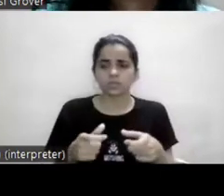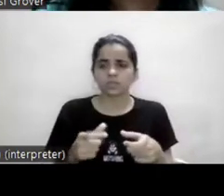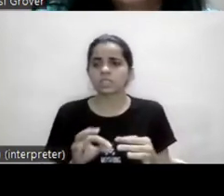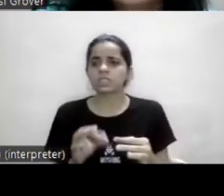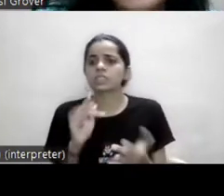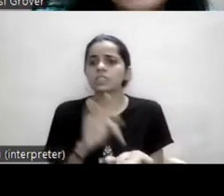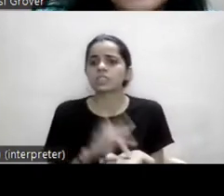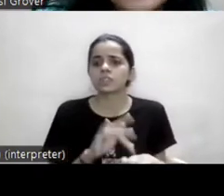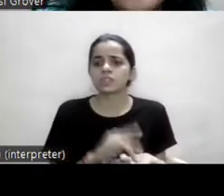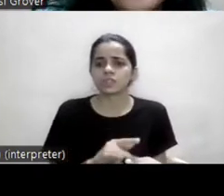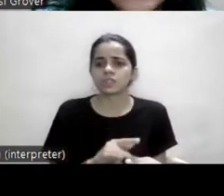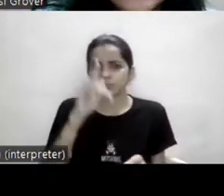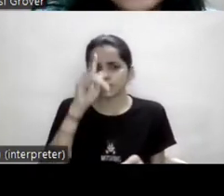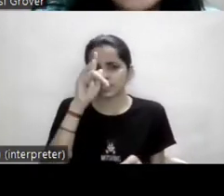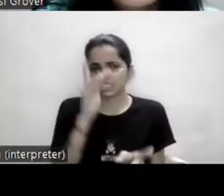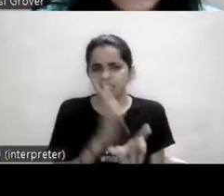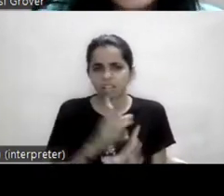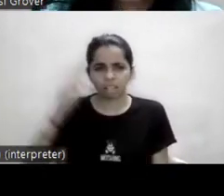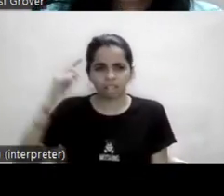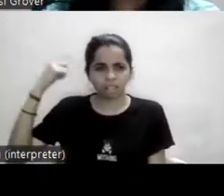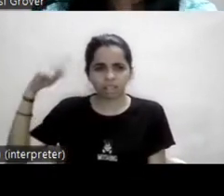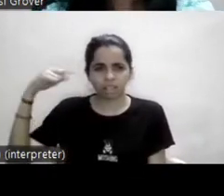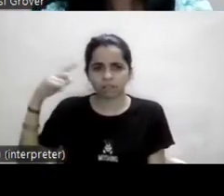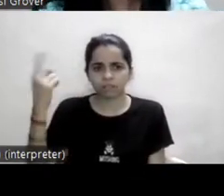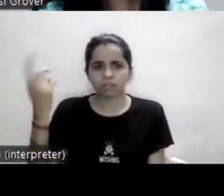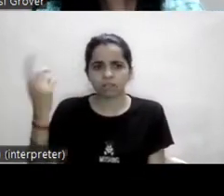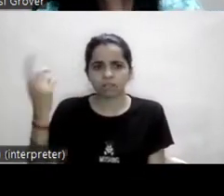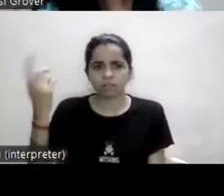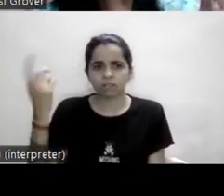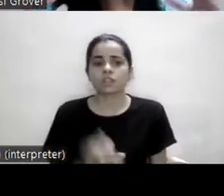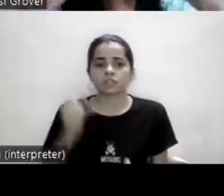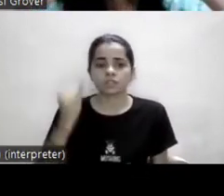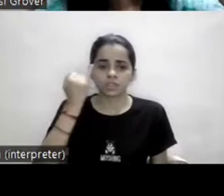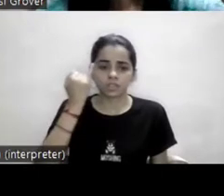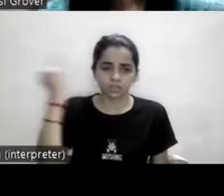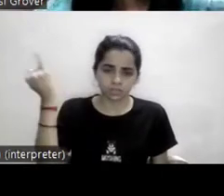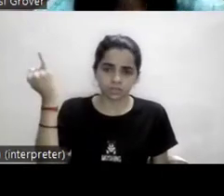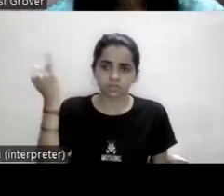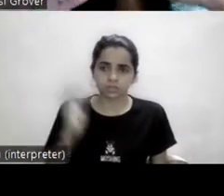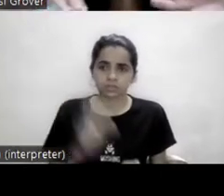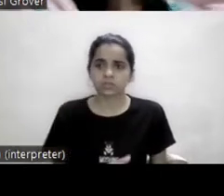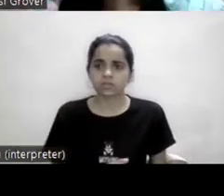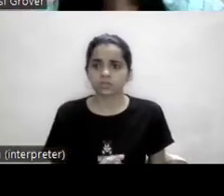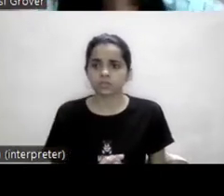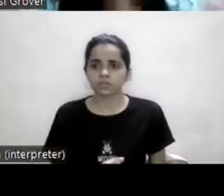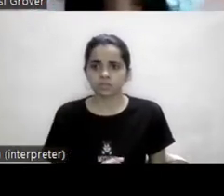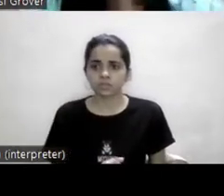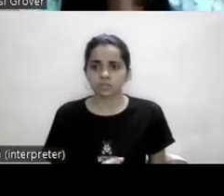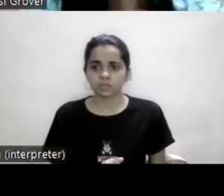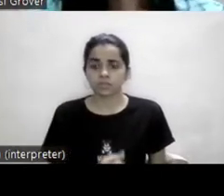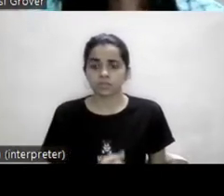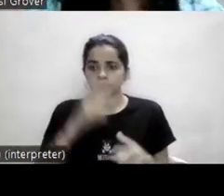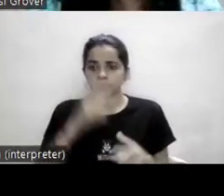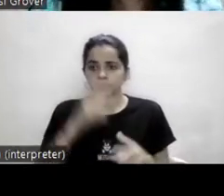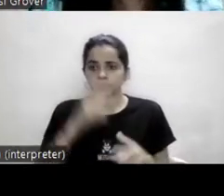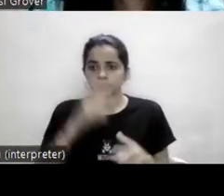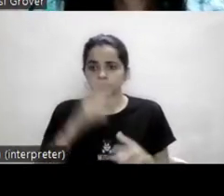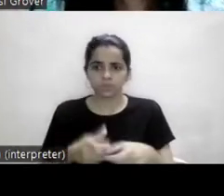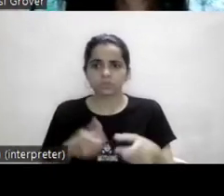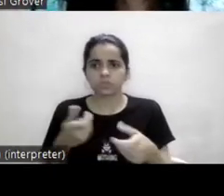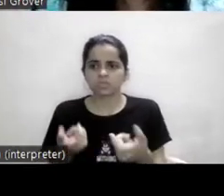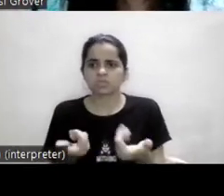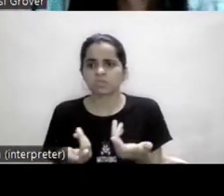of childhoodness. So this idea that, you know, the person, you know, it's a grown-up person,